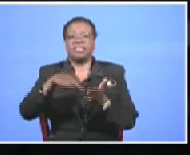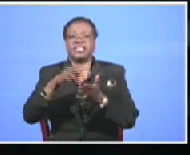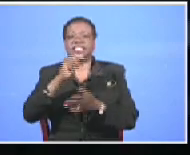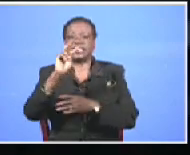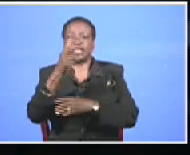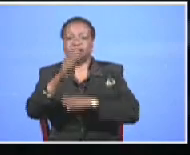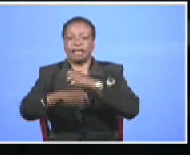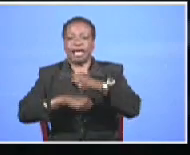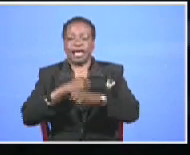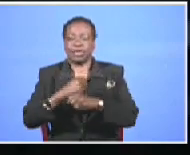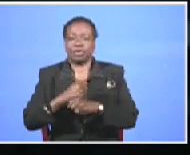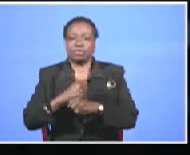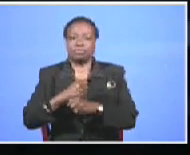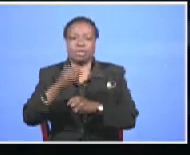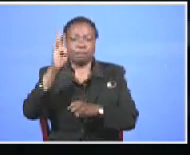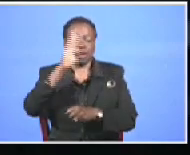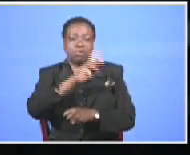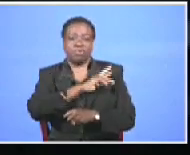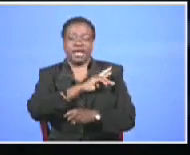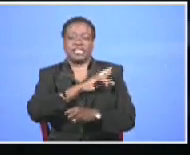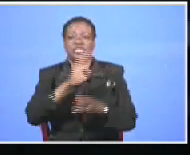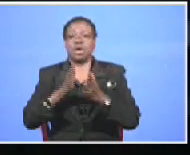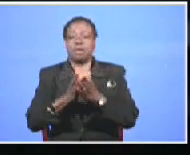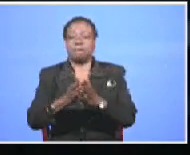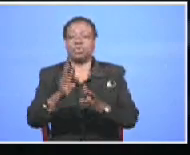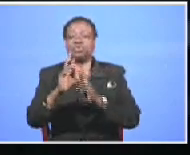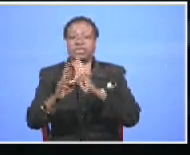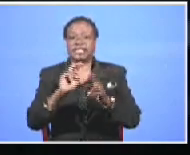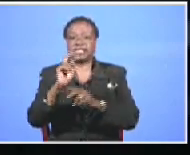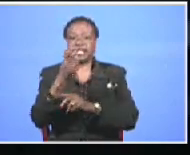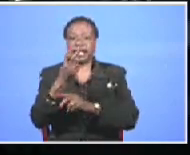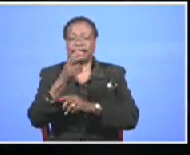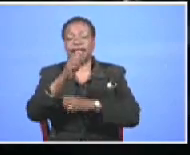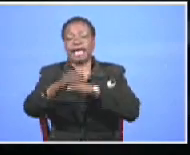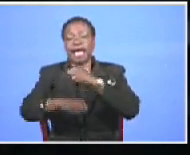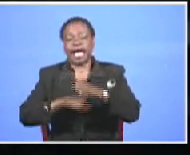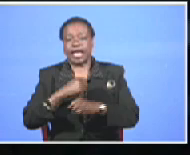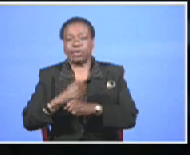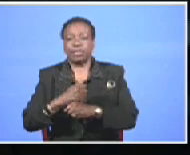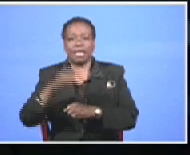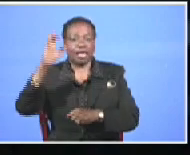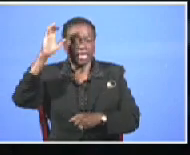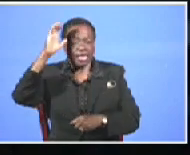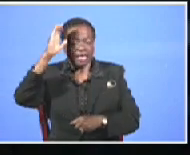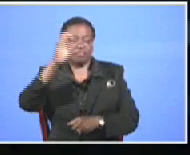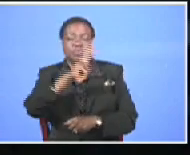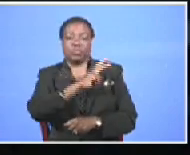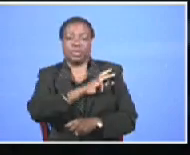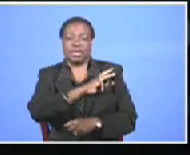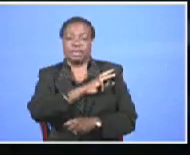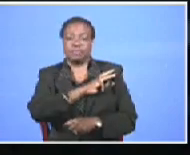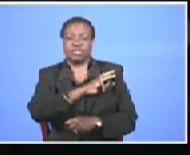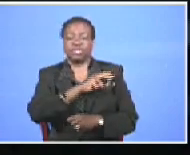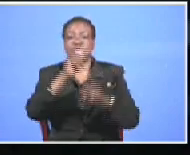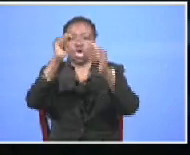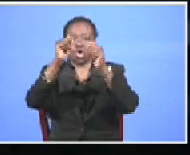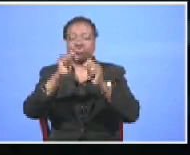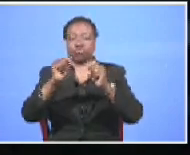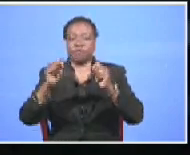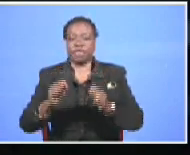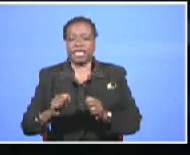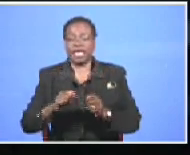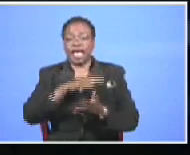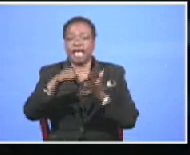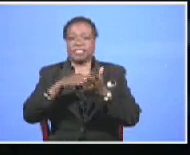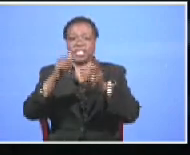Regatta, and this is the 2nd annual Cameron Williams Trophy. But this trophy here,